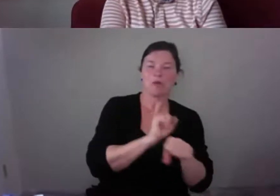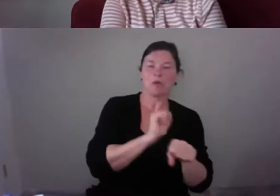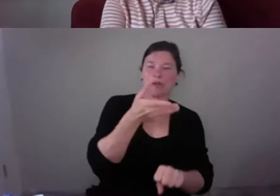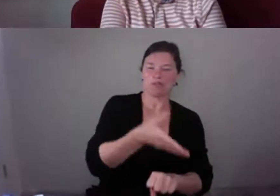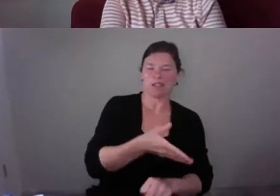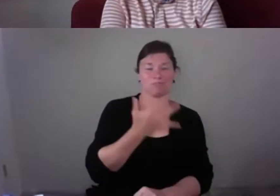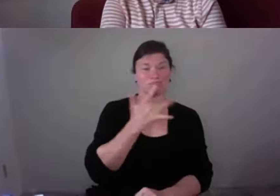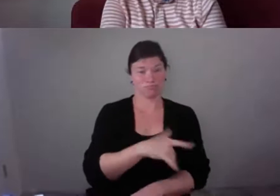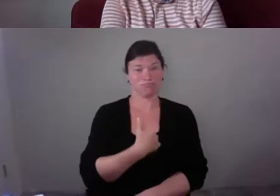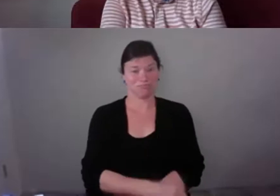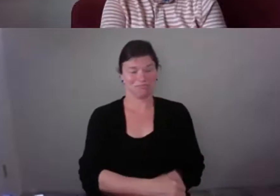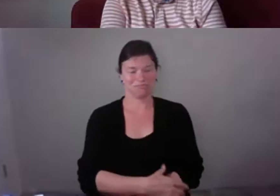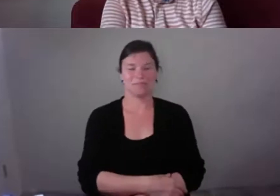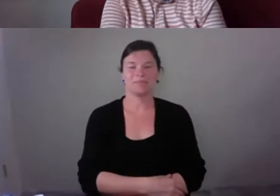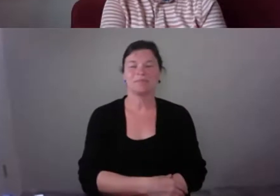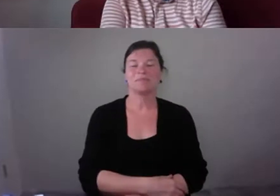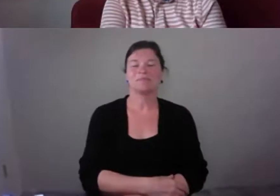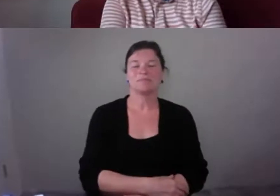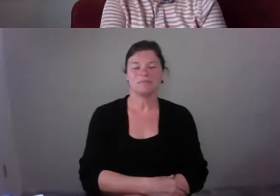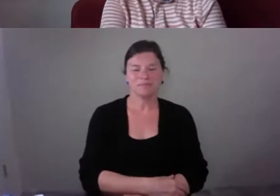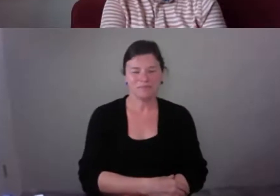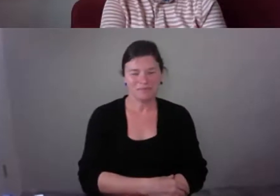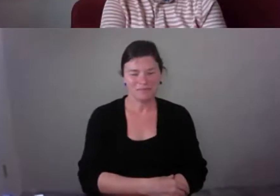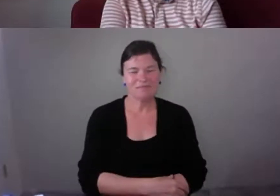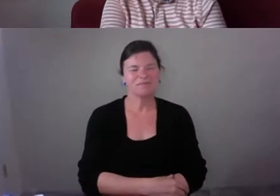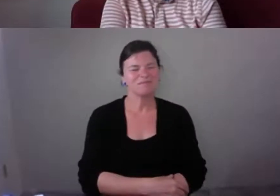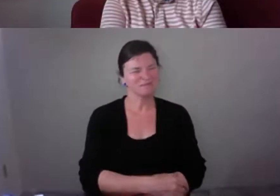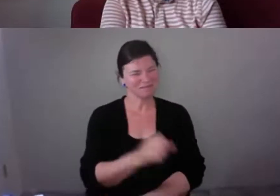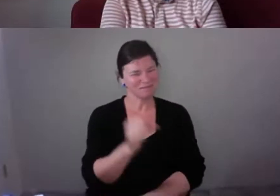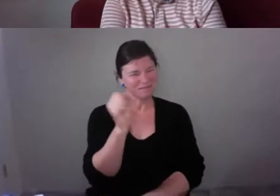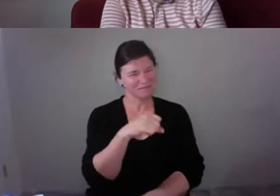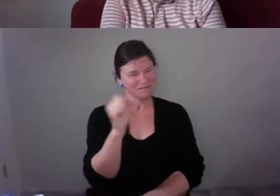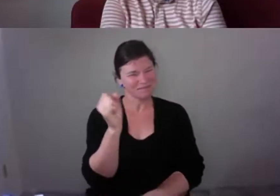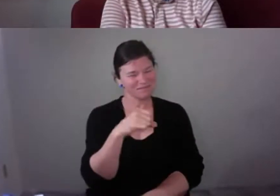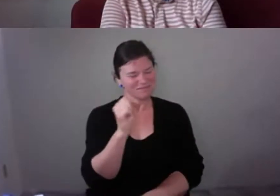Yeah, and that makes me think.